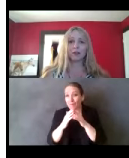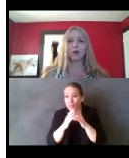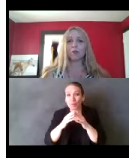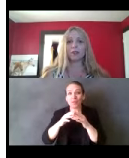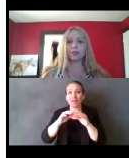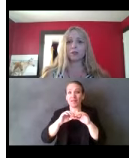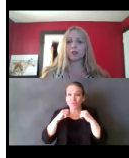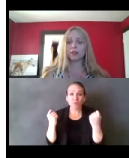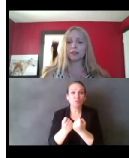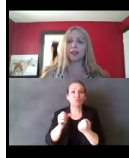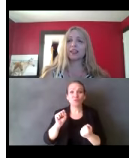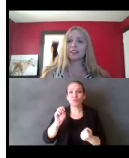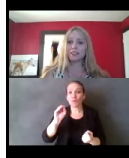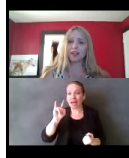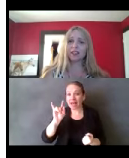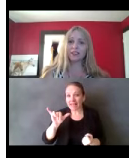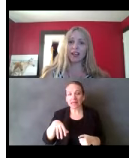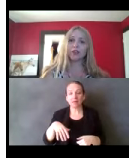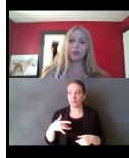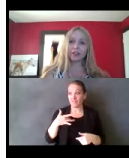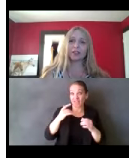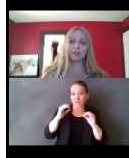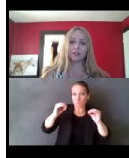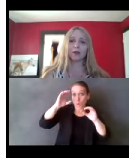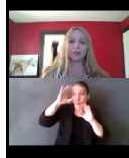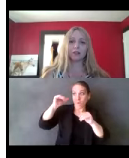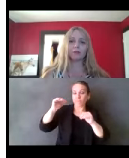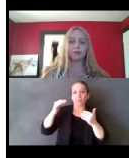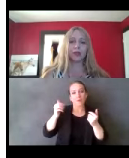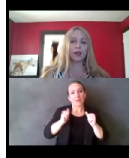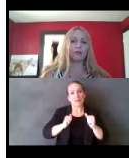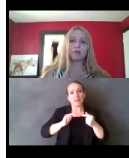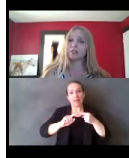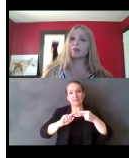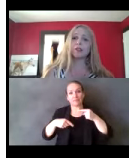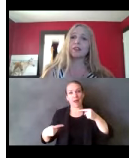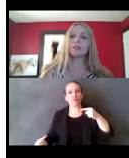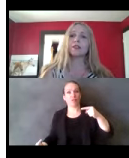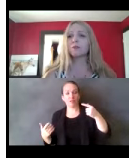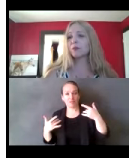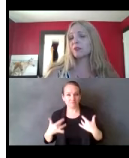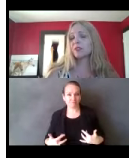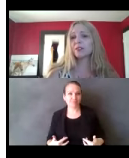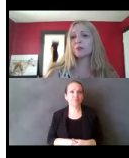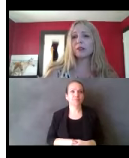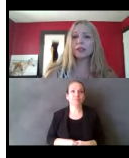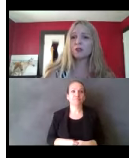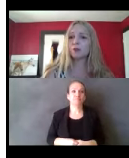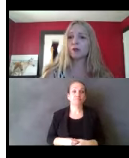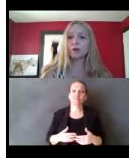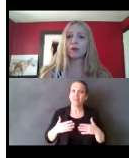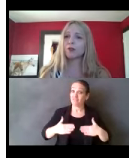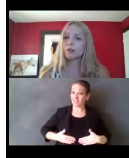feeling hopeless can really get stuck in a cycle that leads us to depression. Physical illness, again, people with